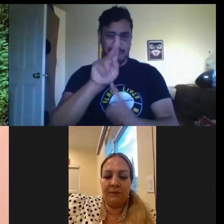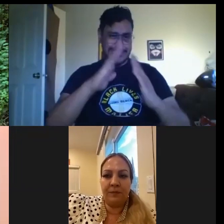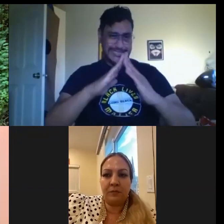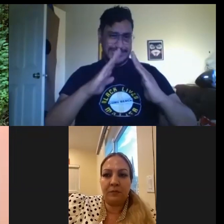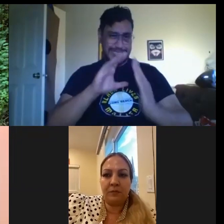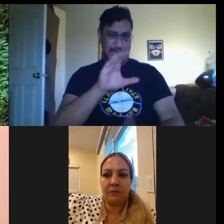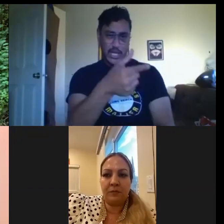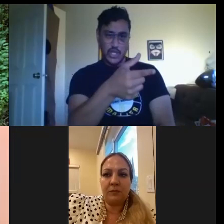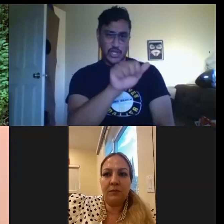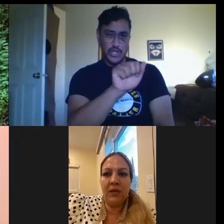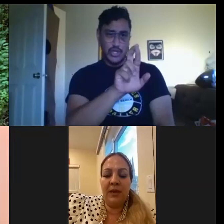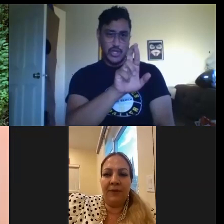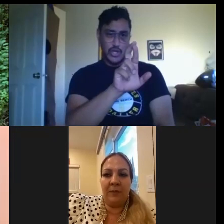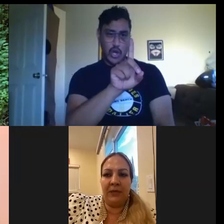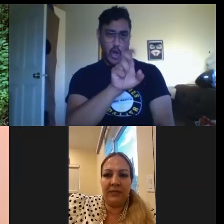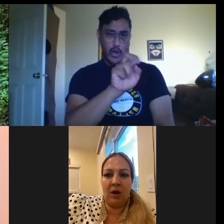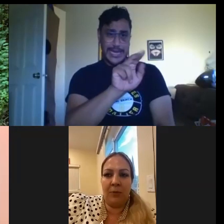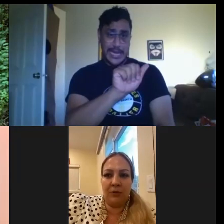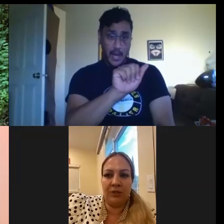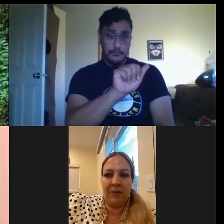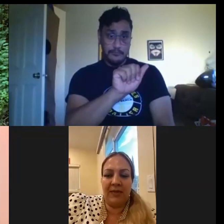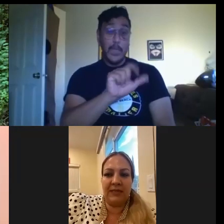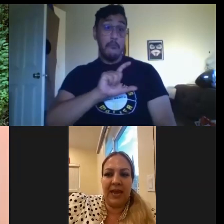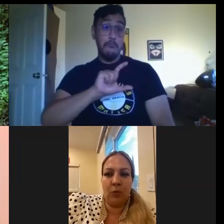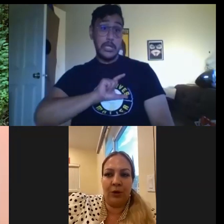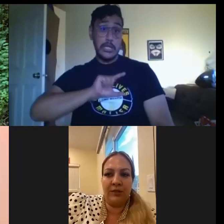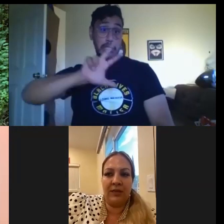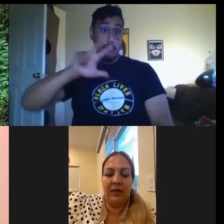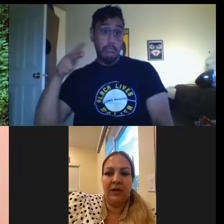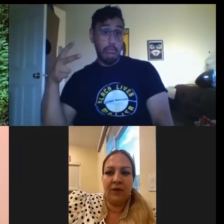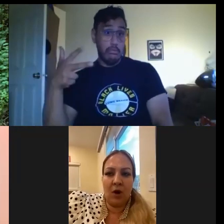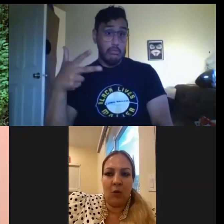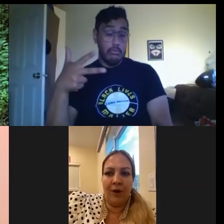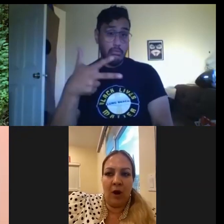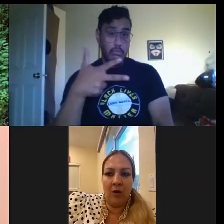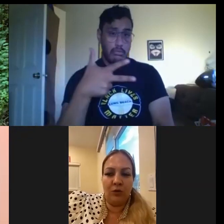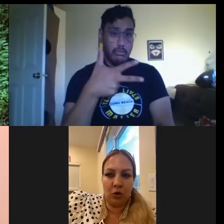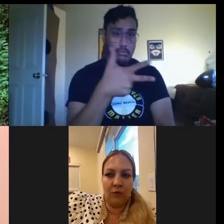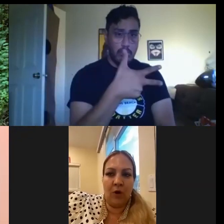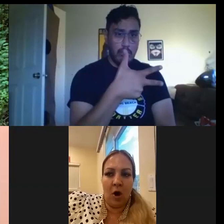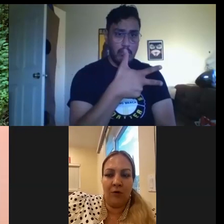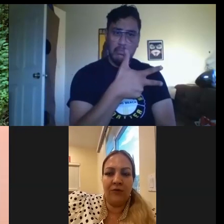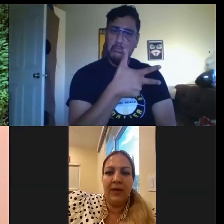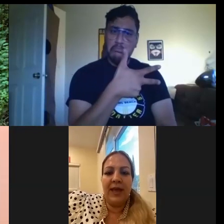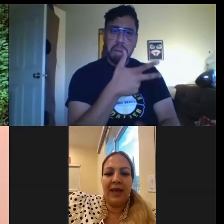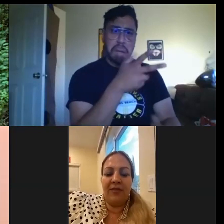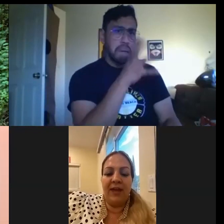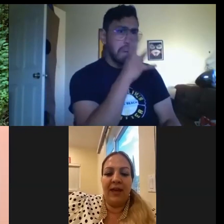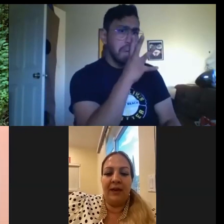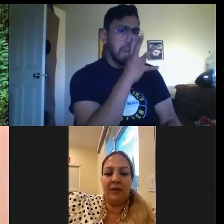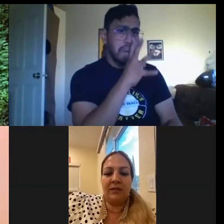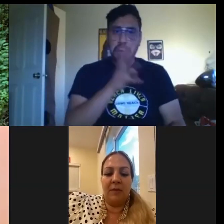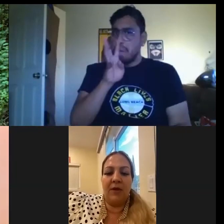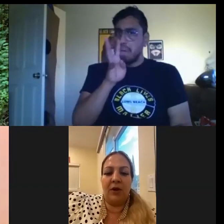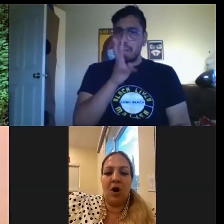him. And when that police car approached him, I guess they had words, and the car went off, drove off. And